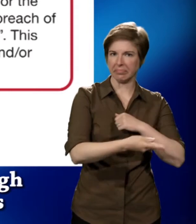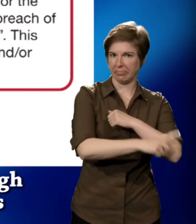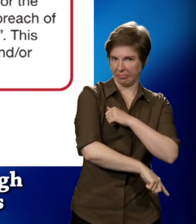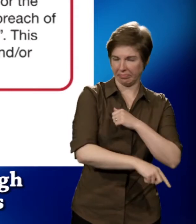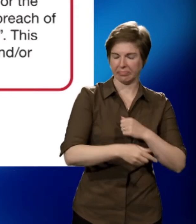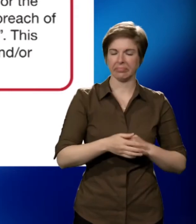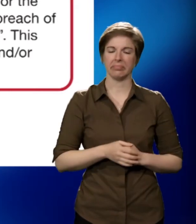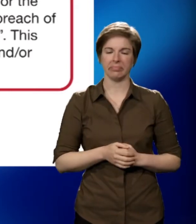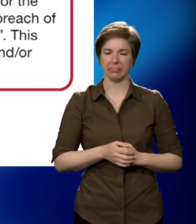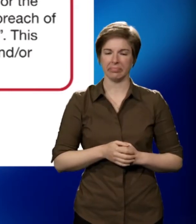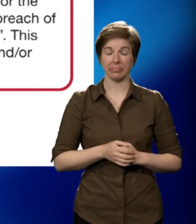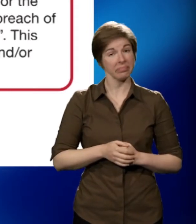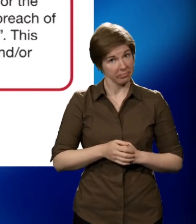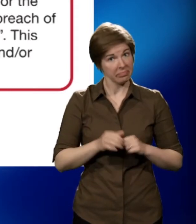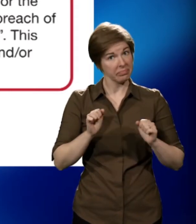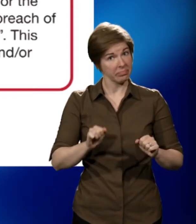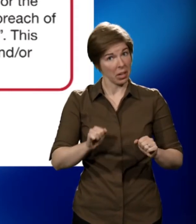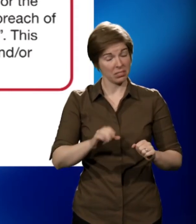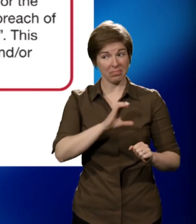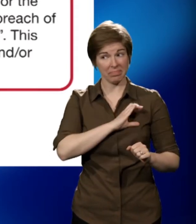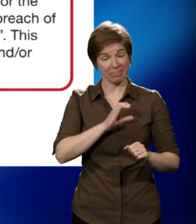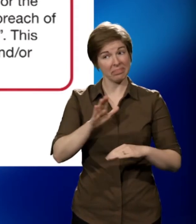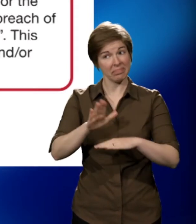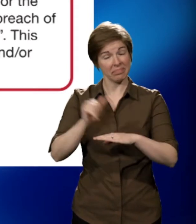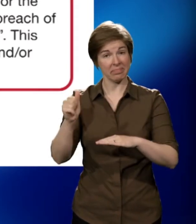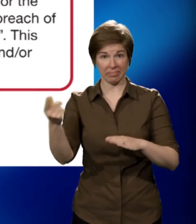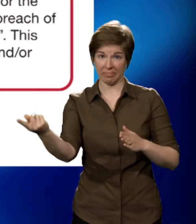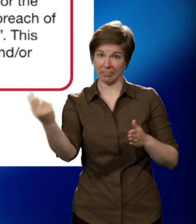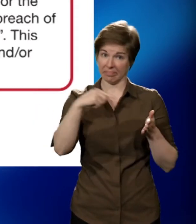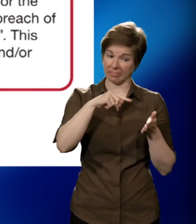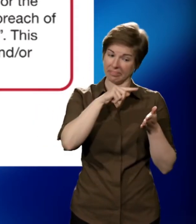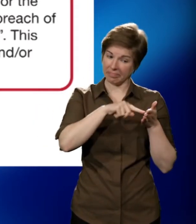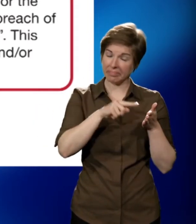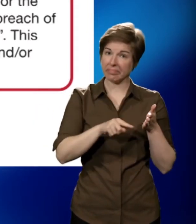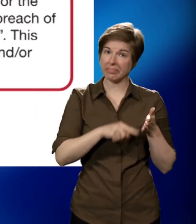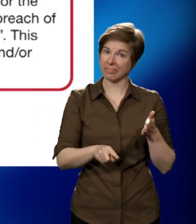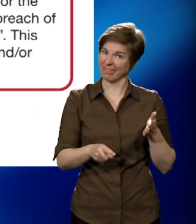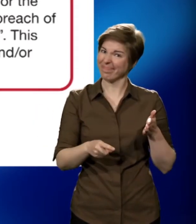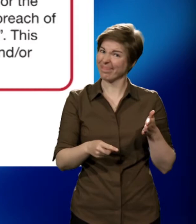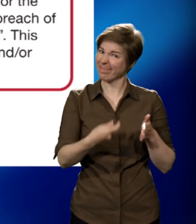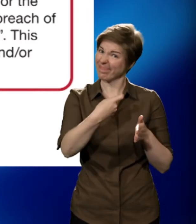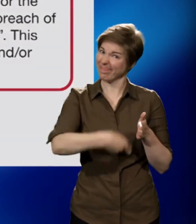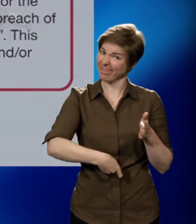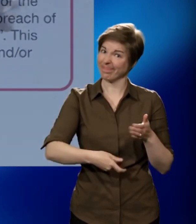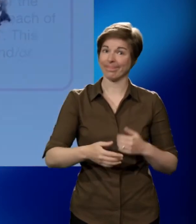disciplinary process, and even potentially through the Canada Criminal Code.